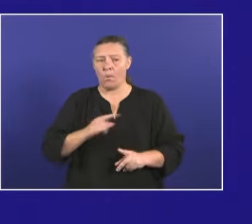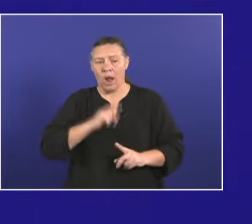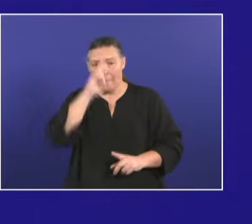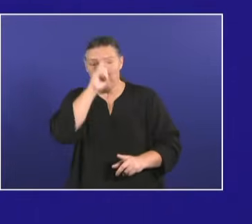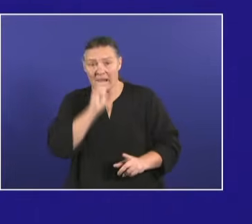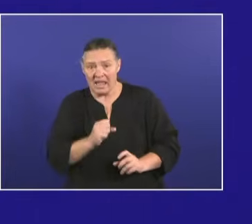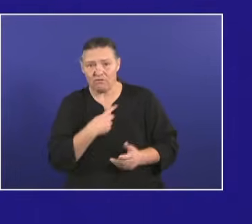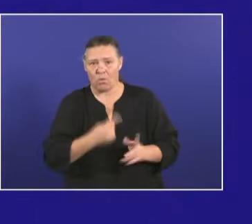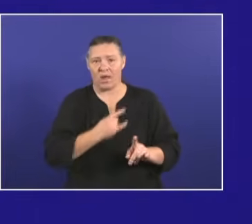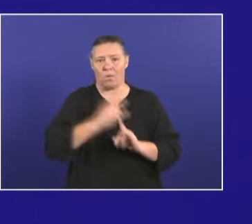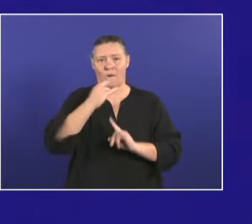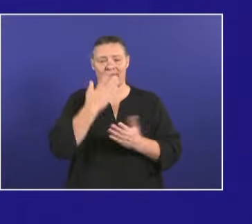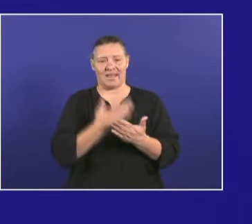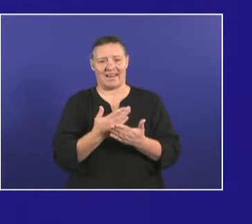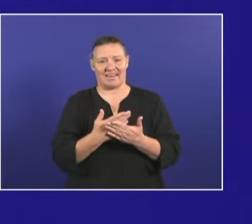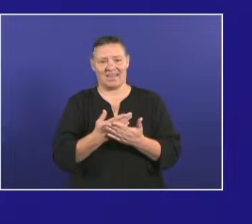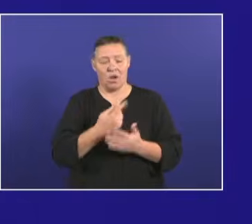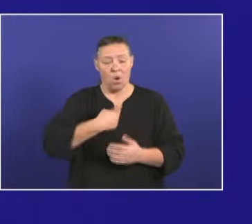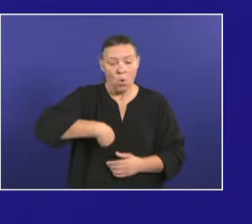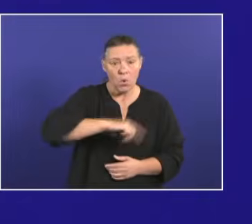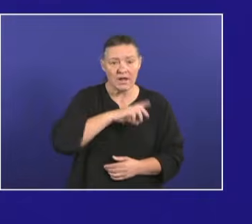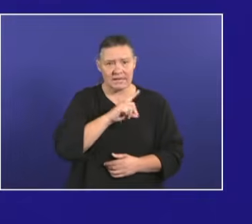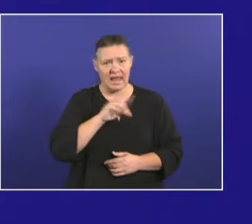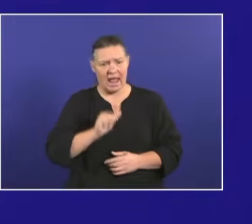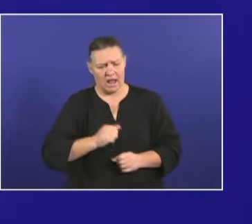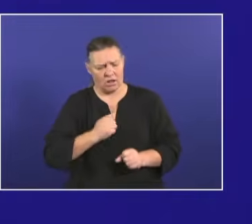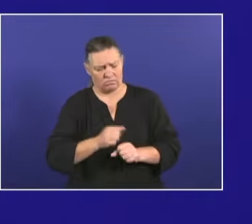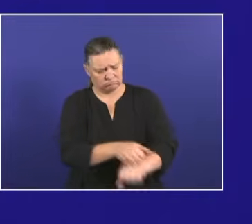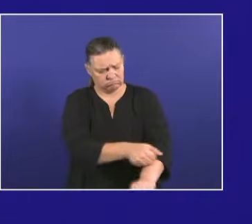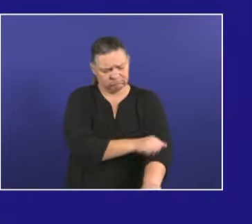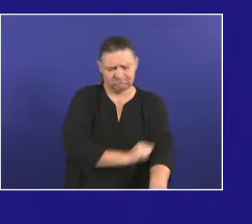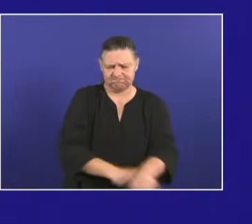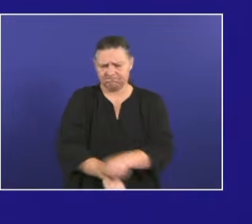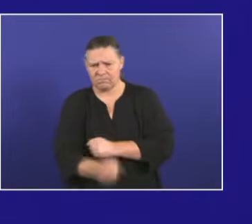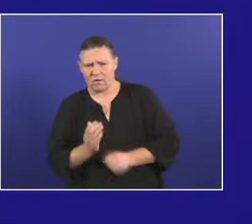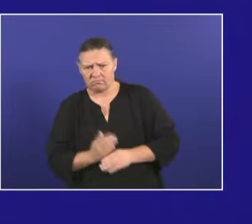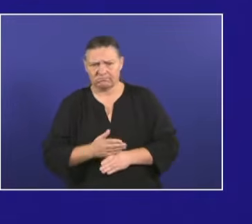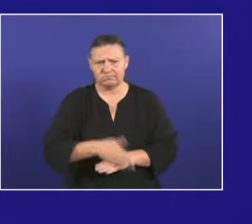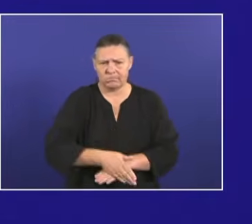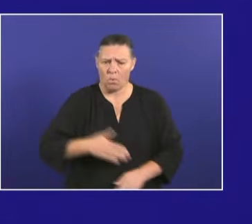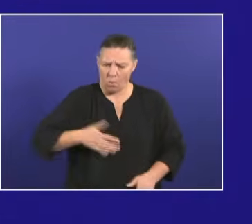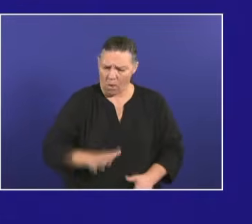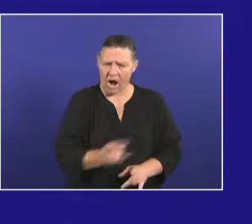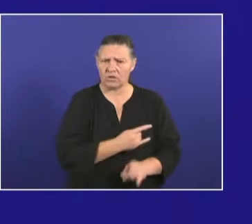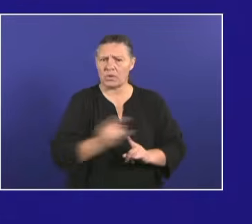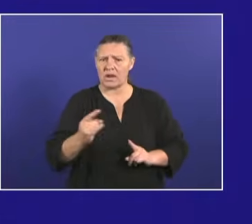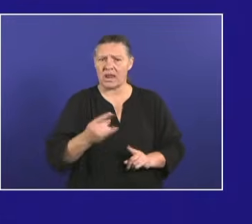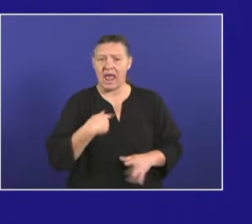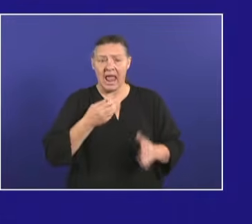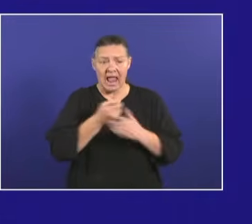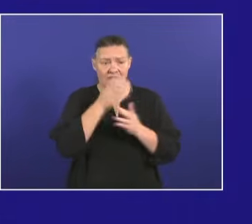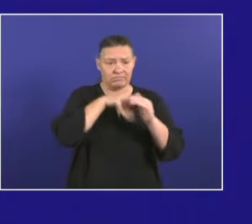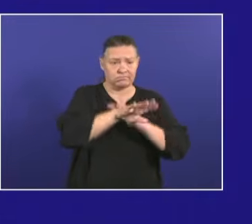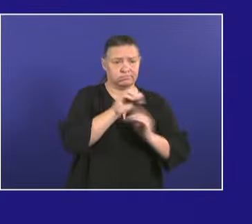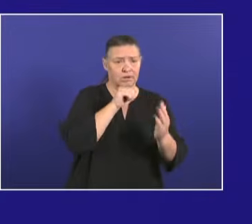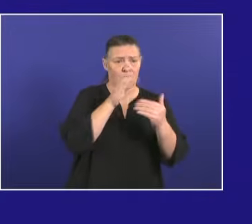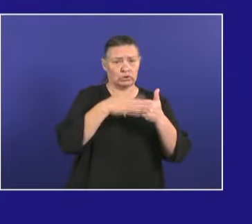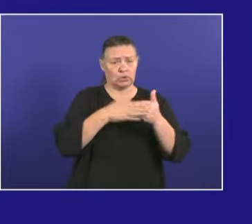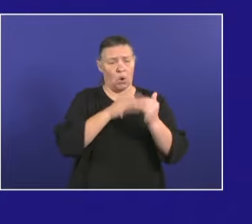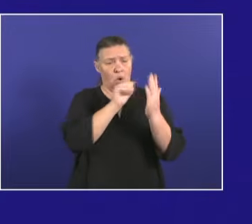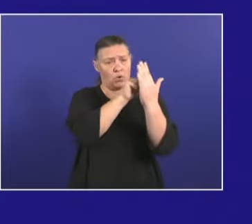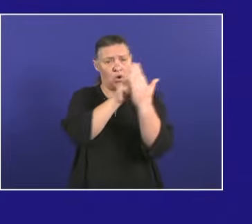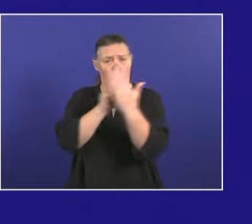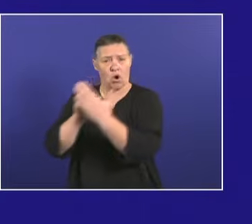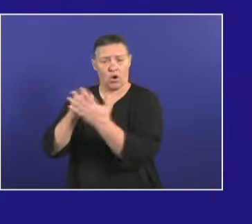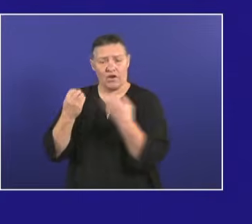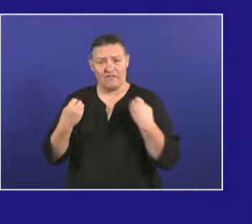Because we are a serious party that does the hard work required to win. And if we didn't knock on these 900,000 doors, we would not have